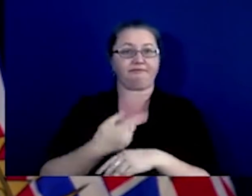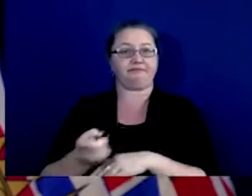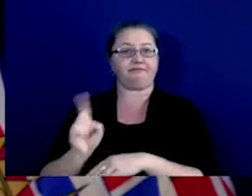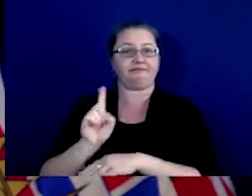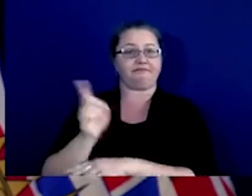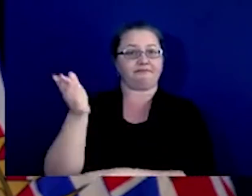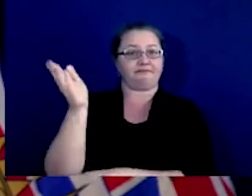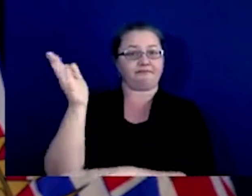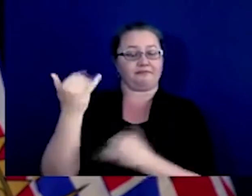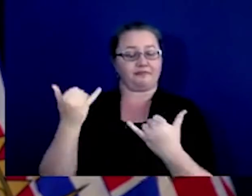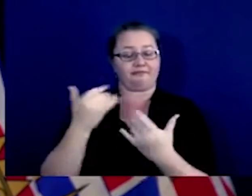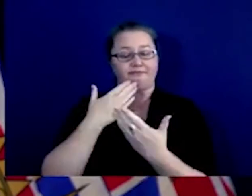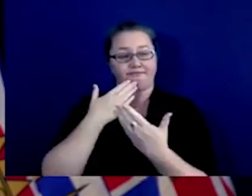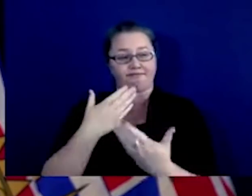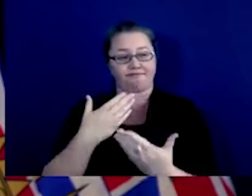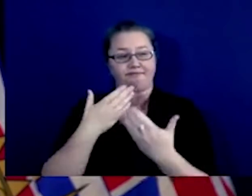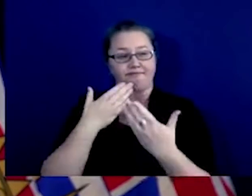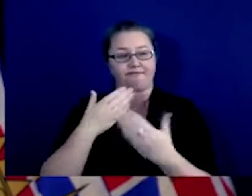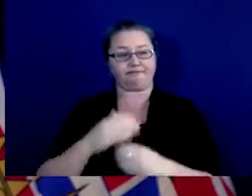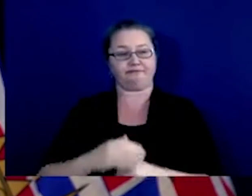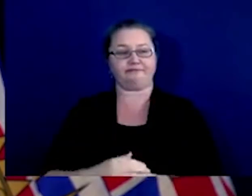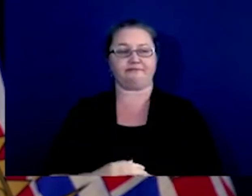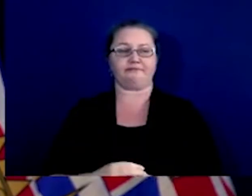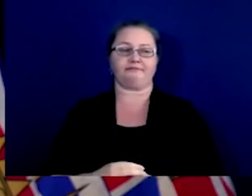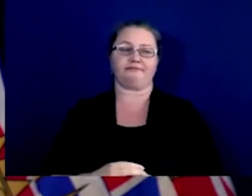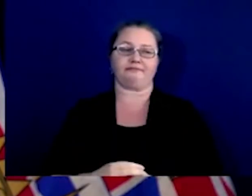3,693 people in Vancouver Coastal Health,